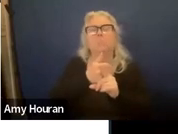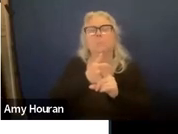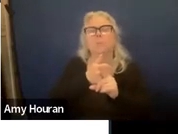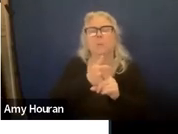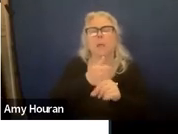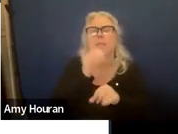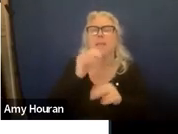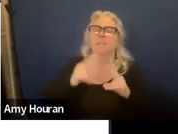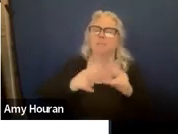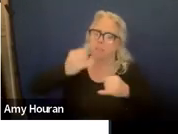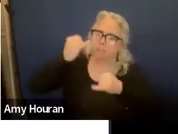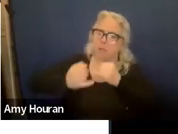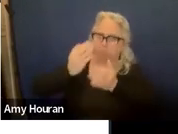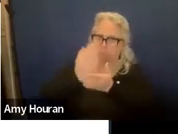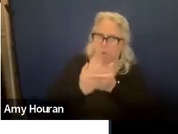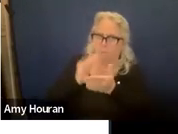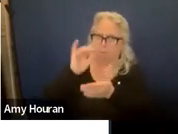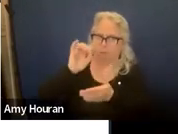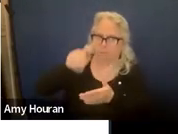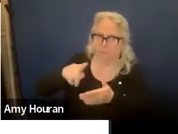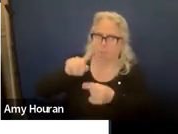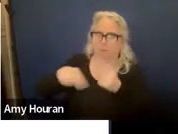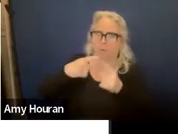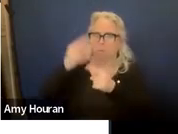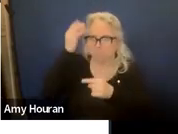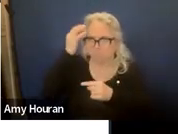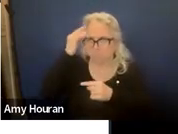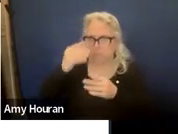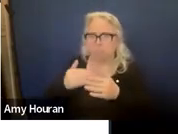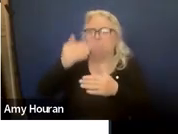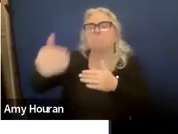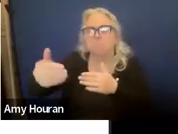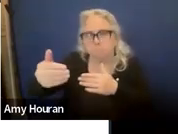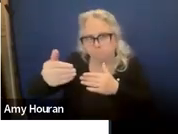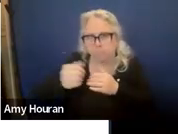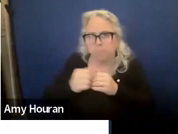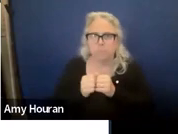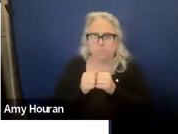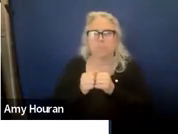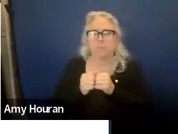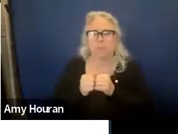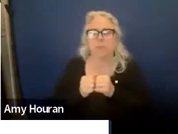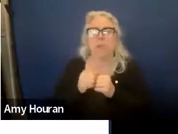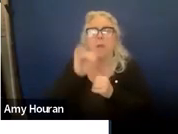which is the very last part of the IEP when we're thinking in part, you know, of the IEP going through in